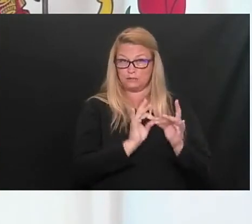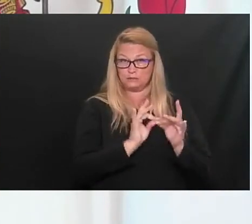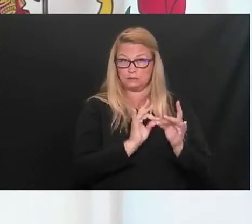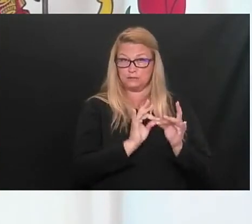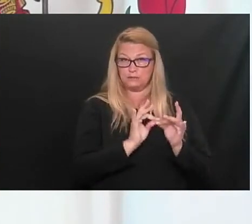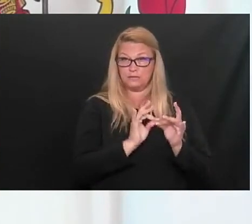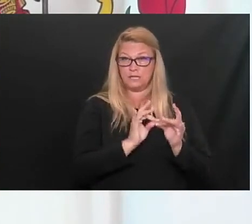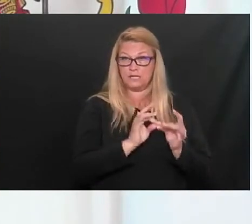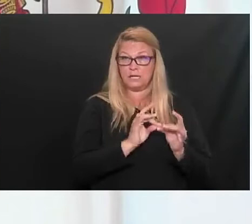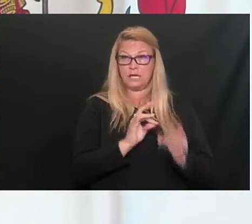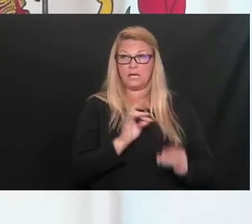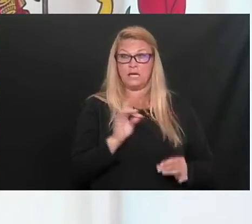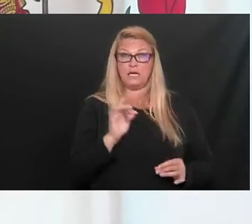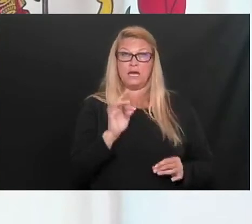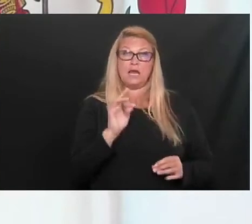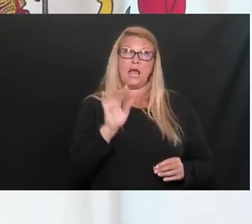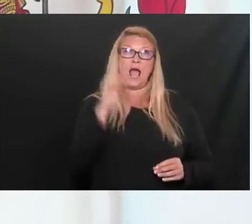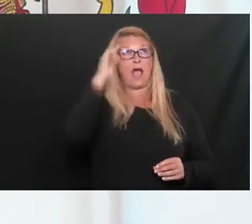I'd bet you out of the